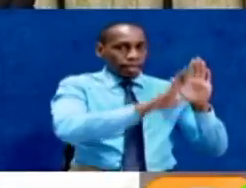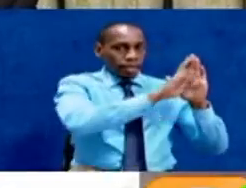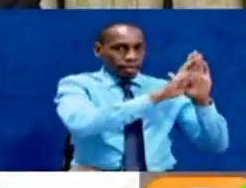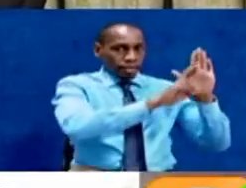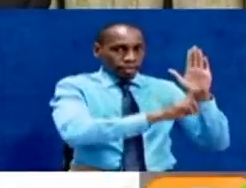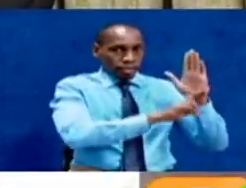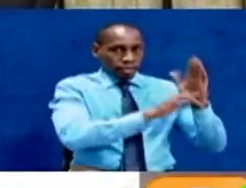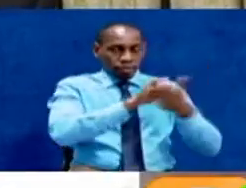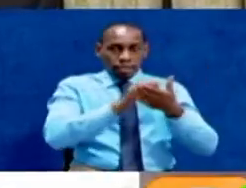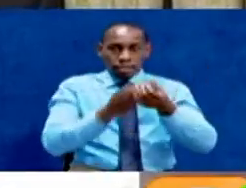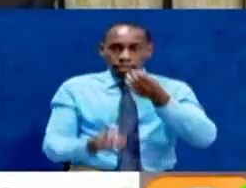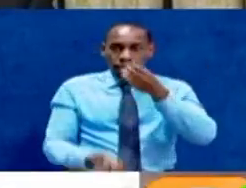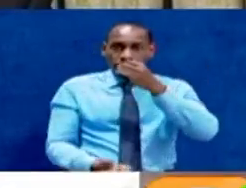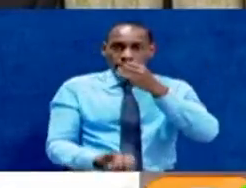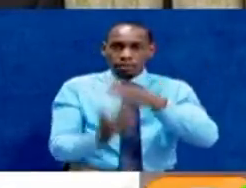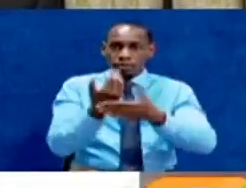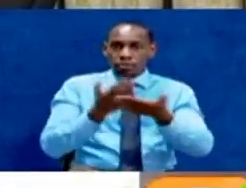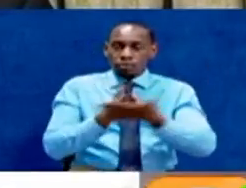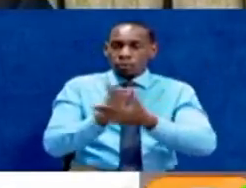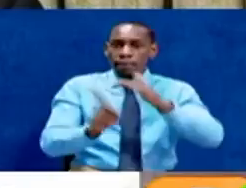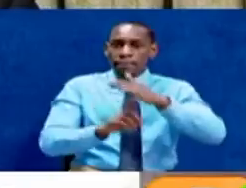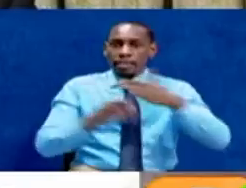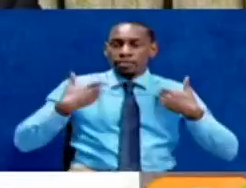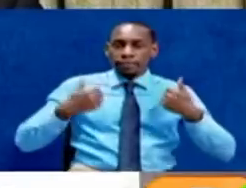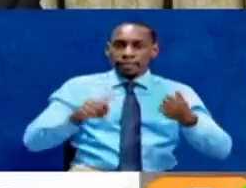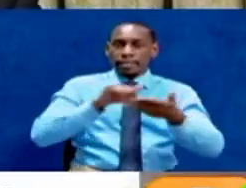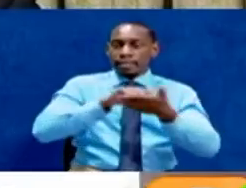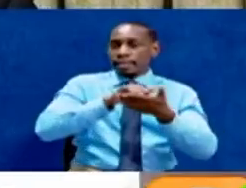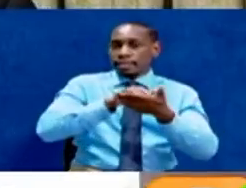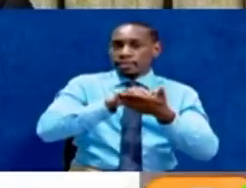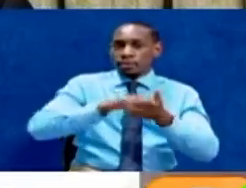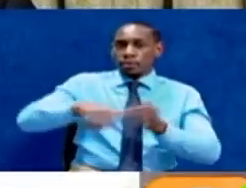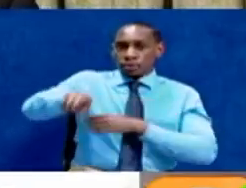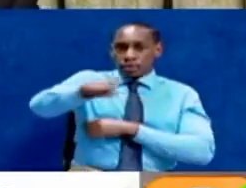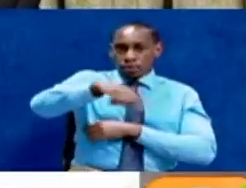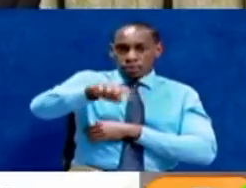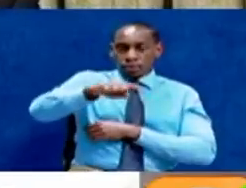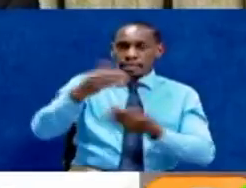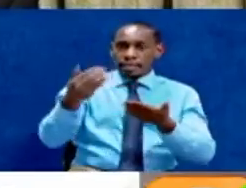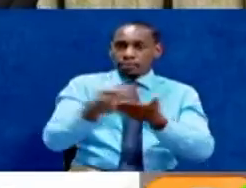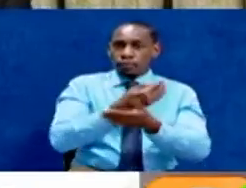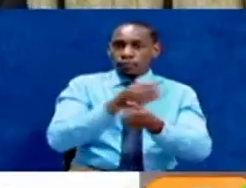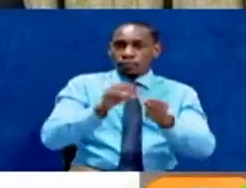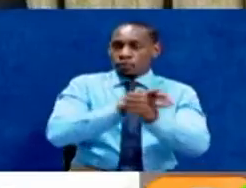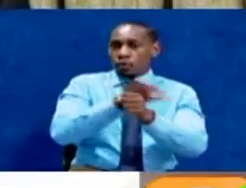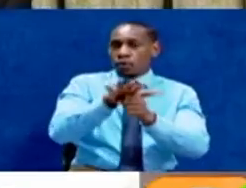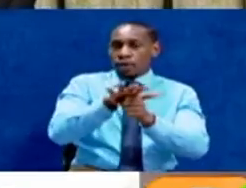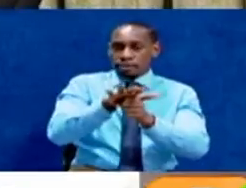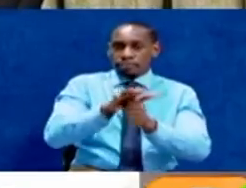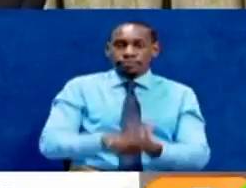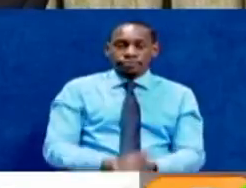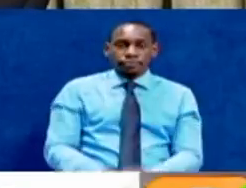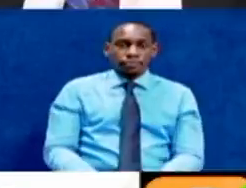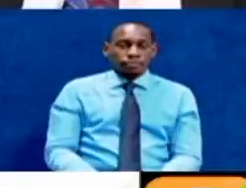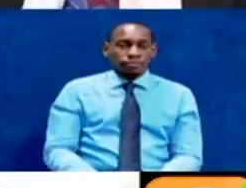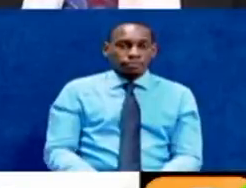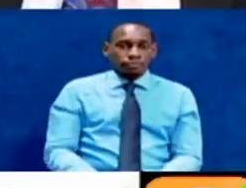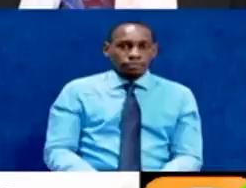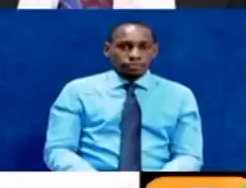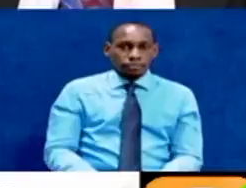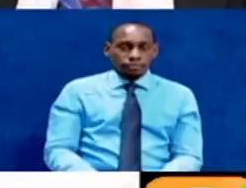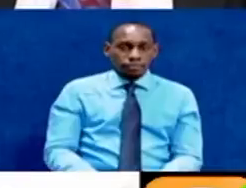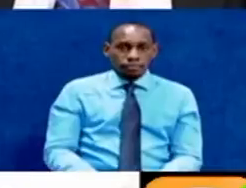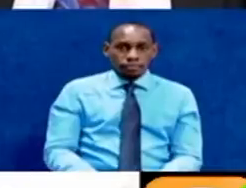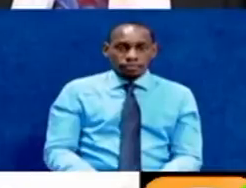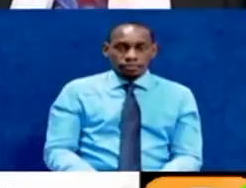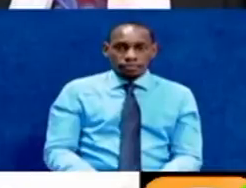out by the Ministry of Health in ensuring that we keep this COVID-19 pandemic at bay. Okay. And Honorable Wambugu,